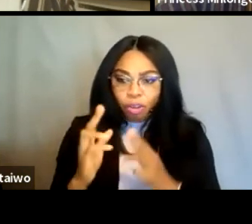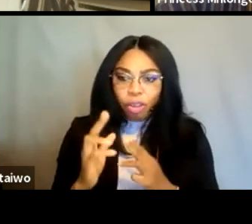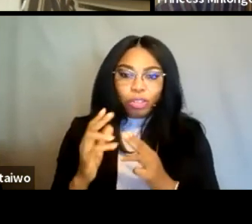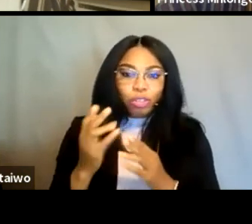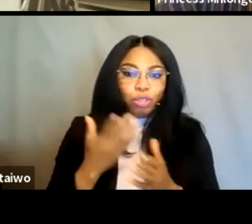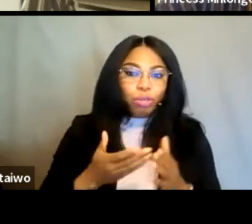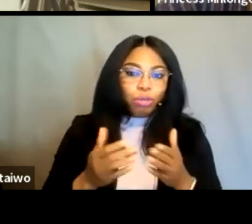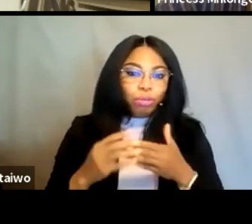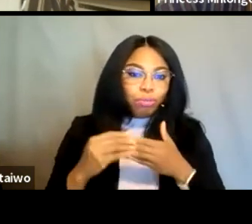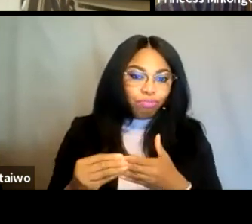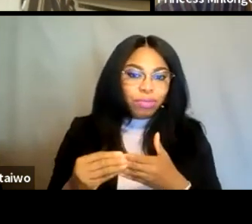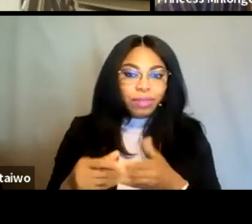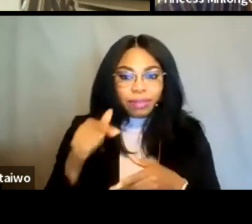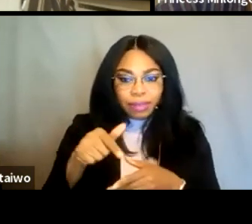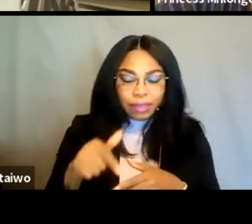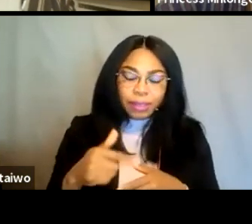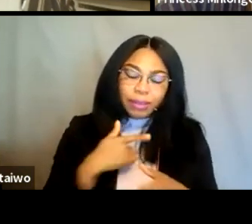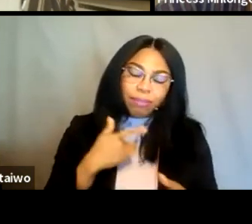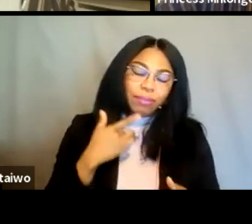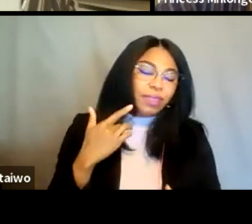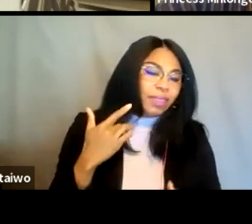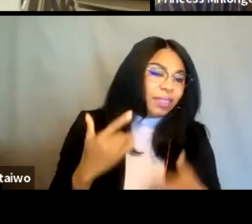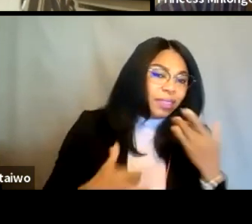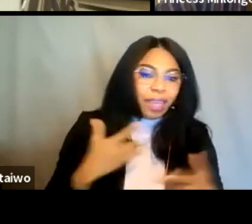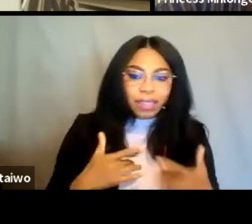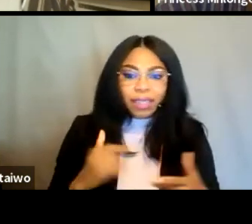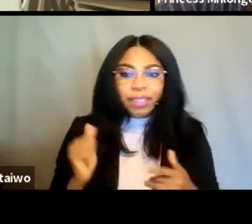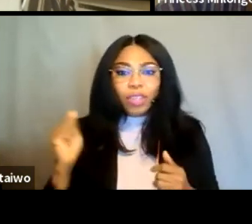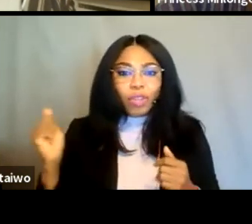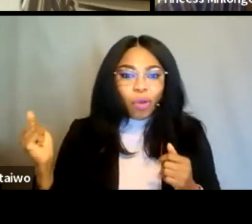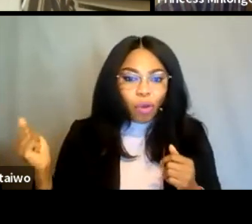I'm really excited that